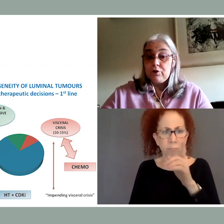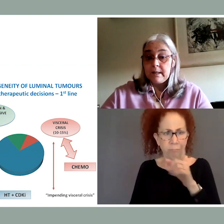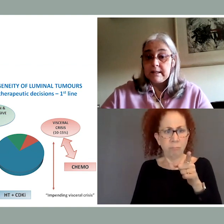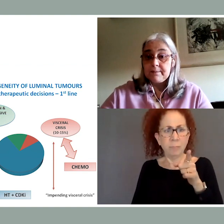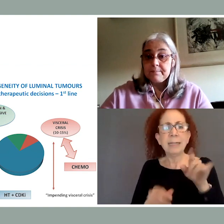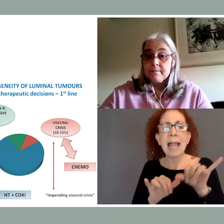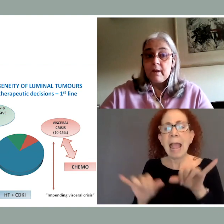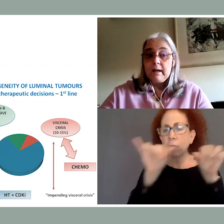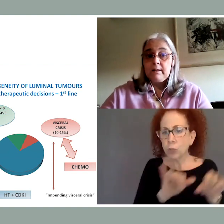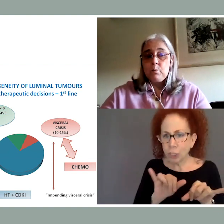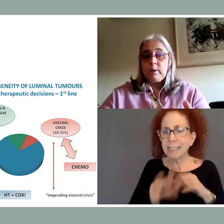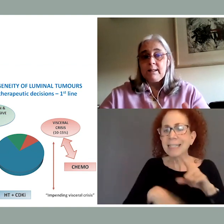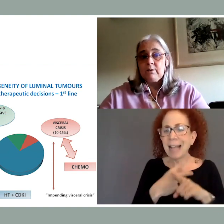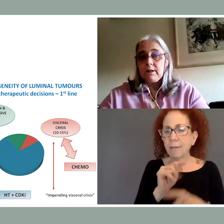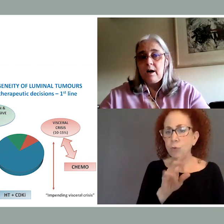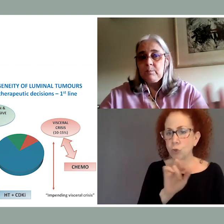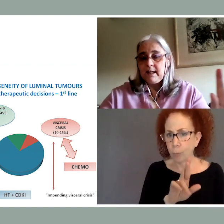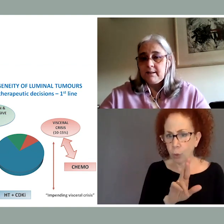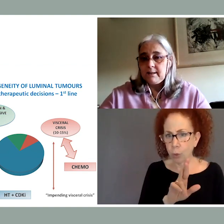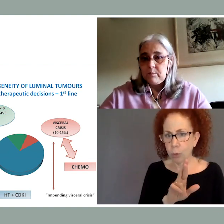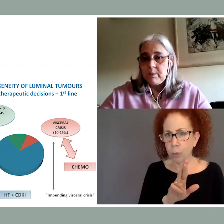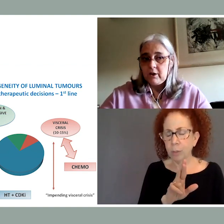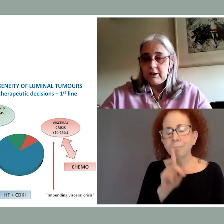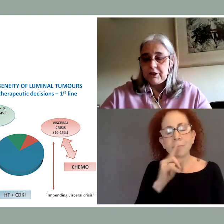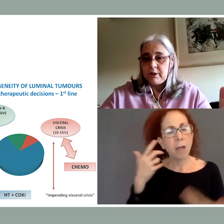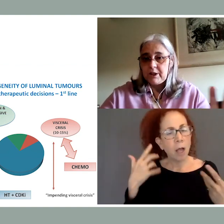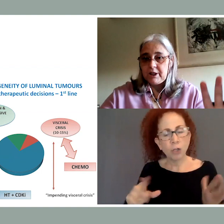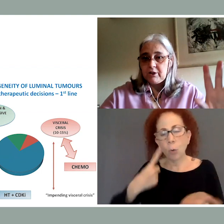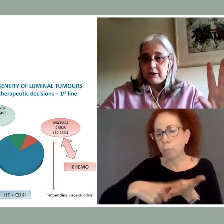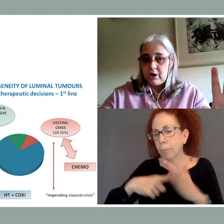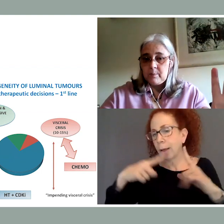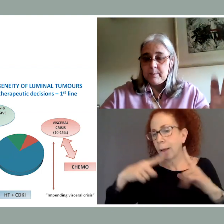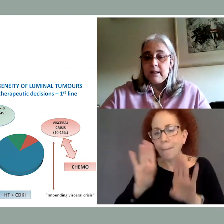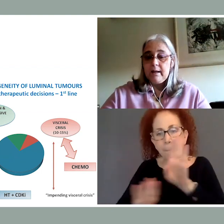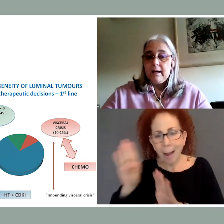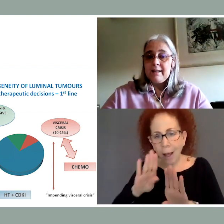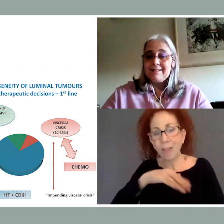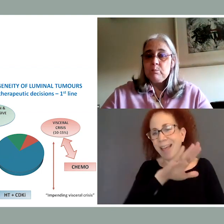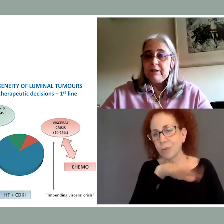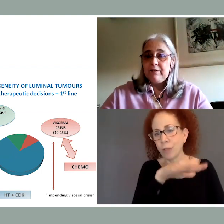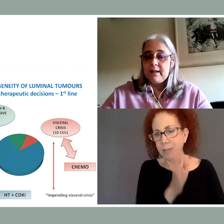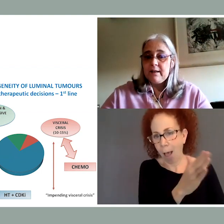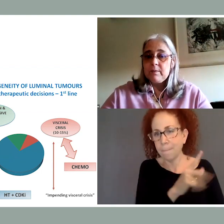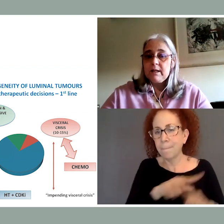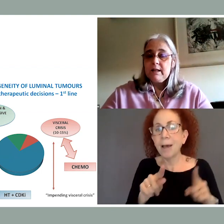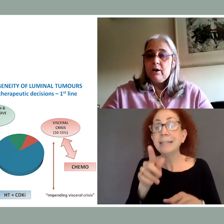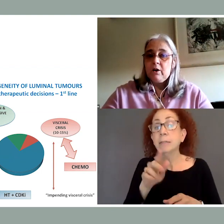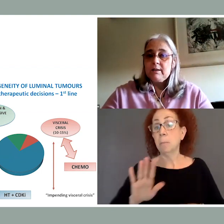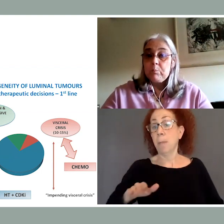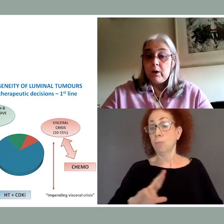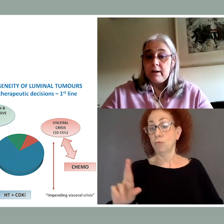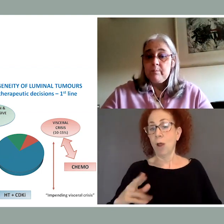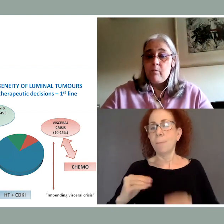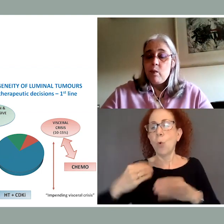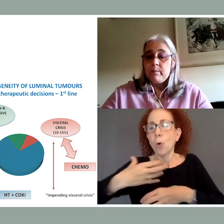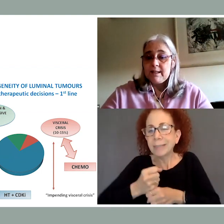of tumors. And without complicating the biology, which is on the top, I simplify them on